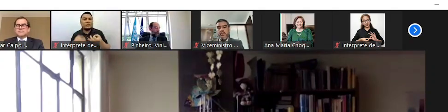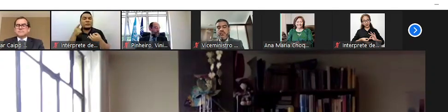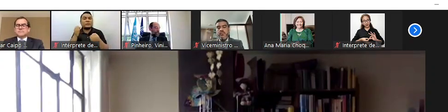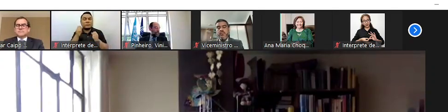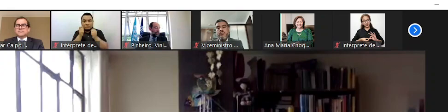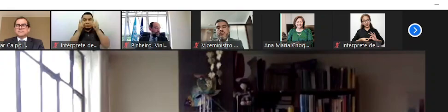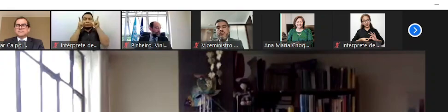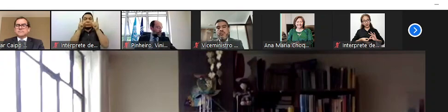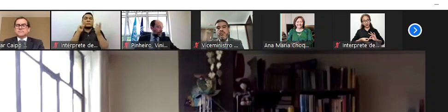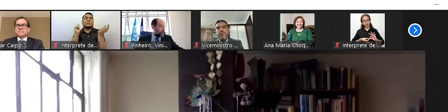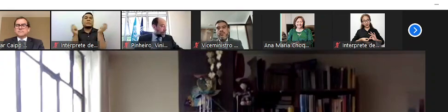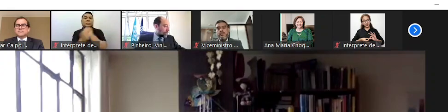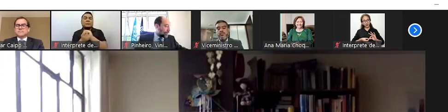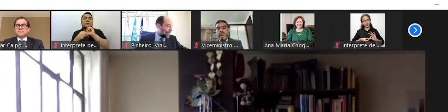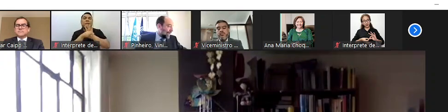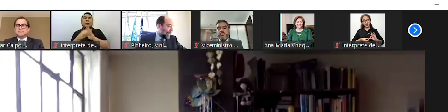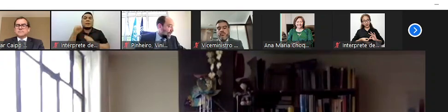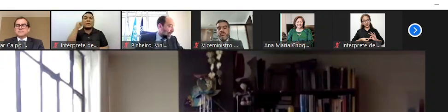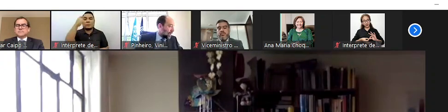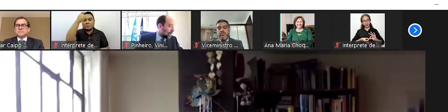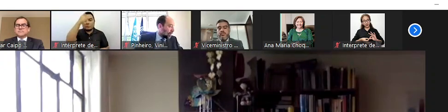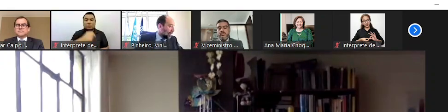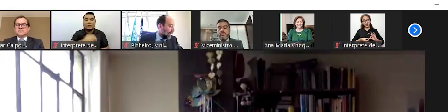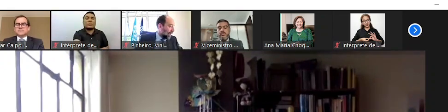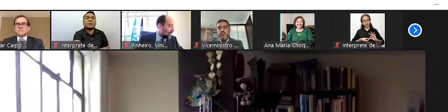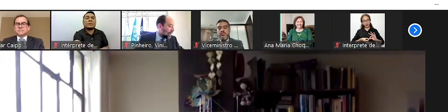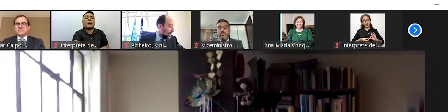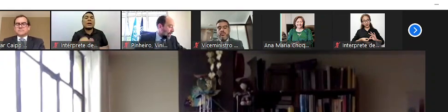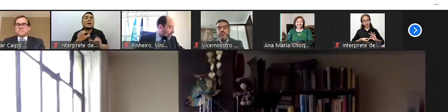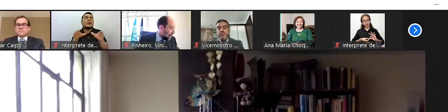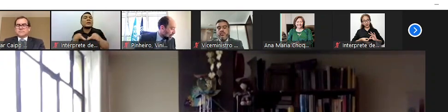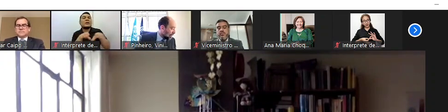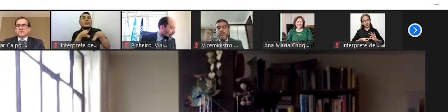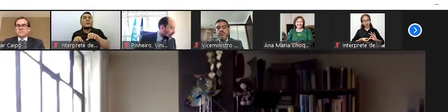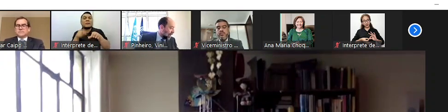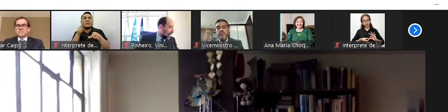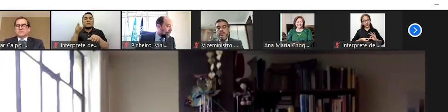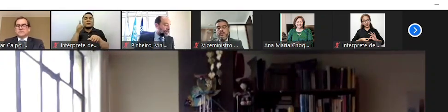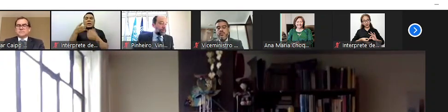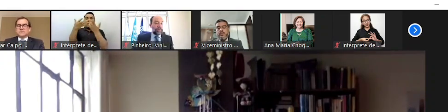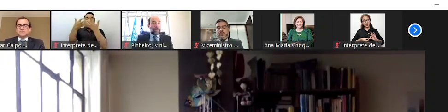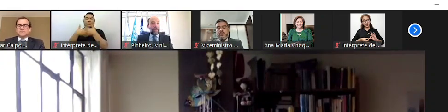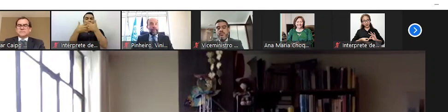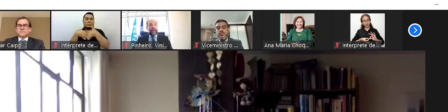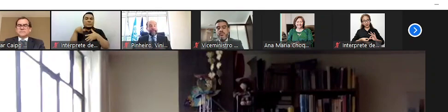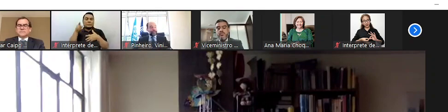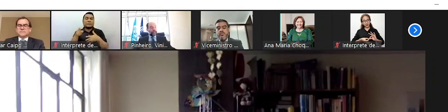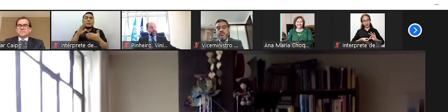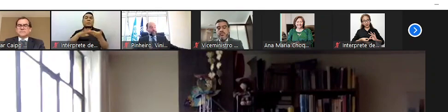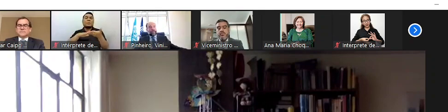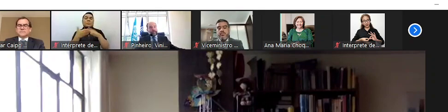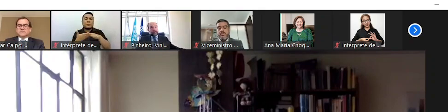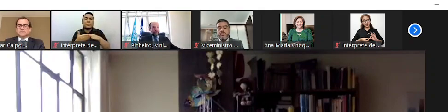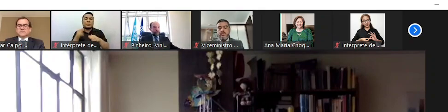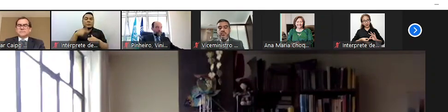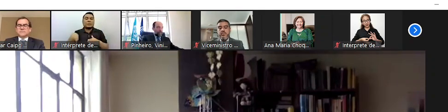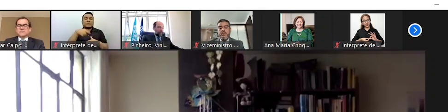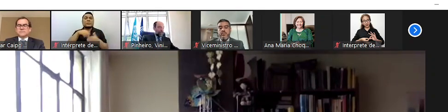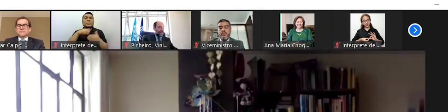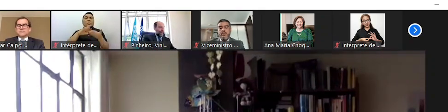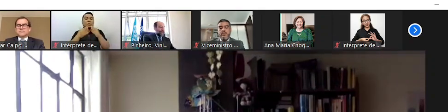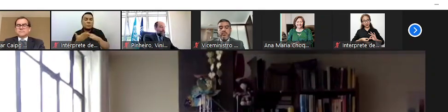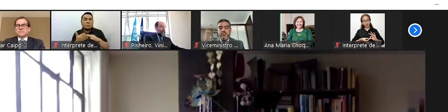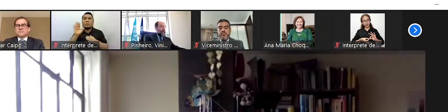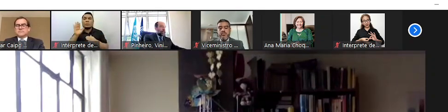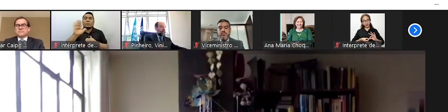to recognize officially the negative impacts of human rights that have been generated by business activities